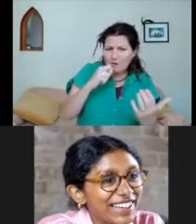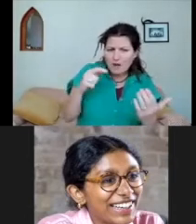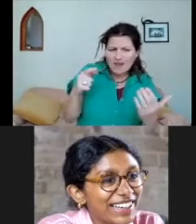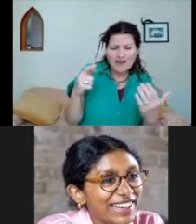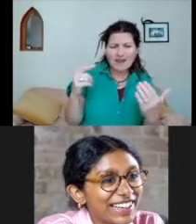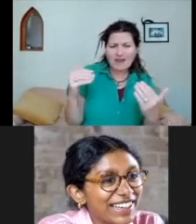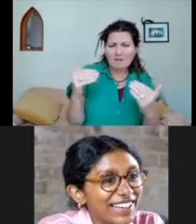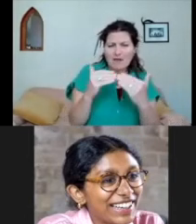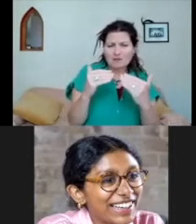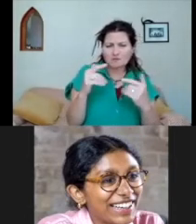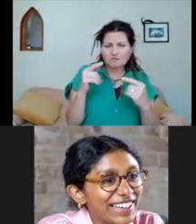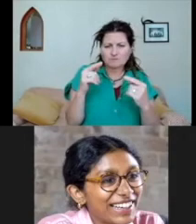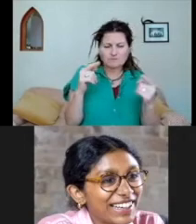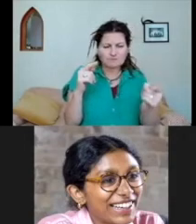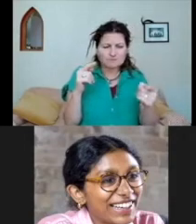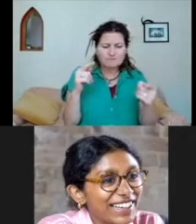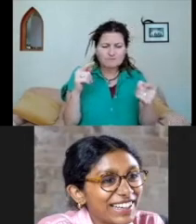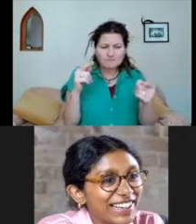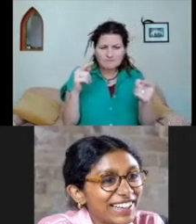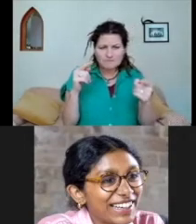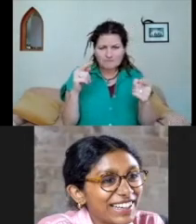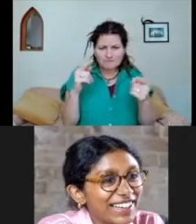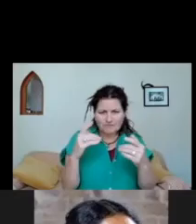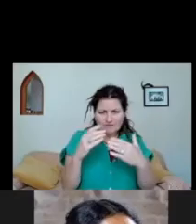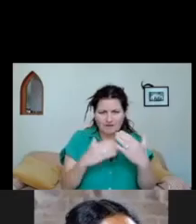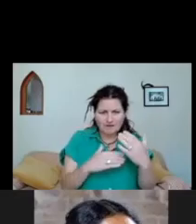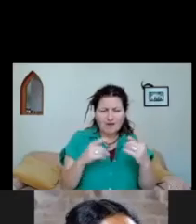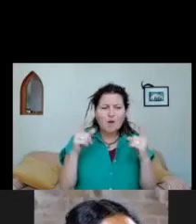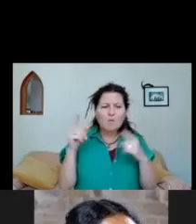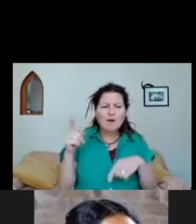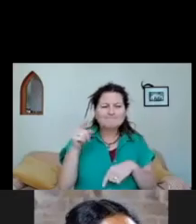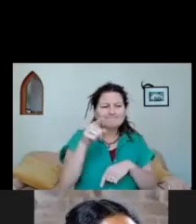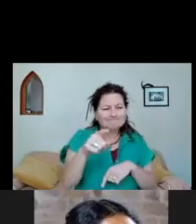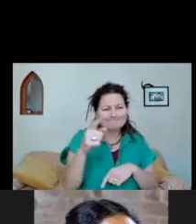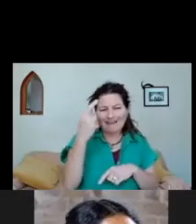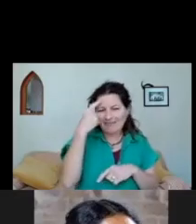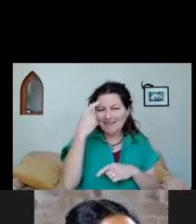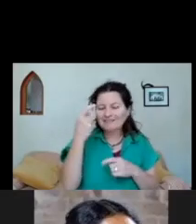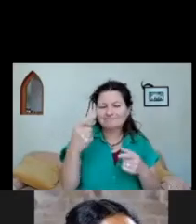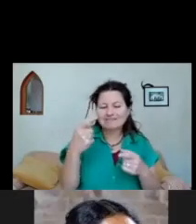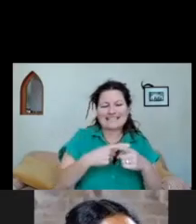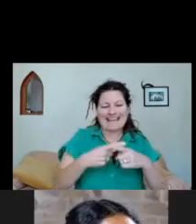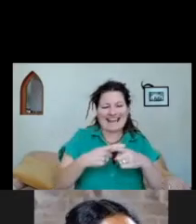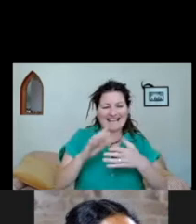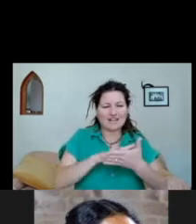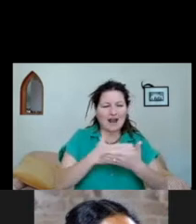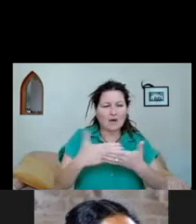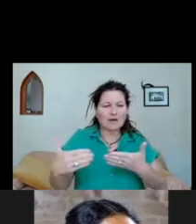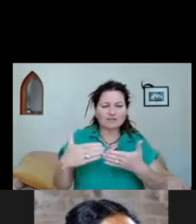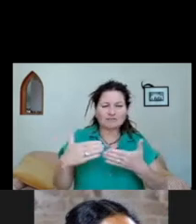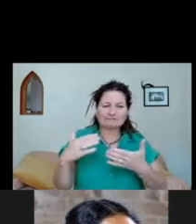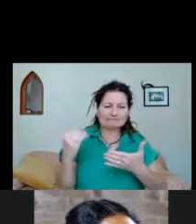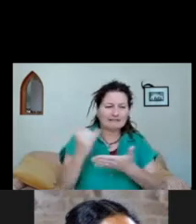you've hit there the inconsistency of the English language. So what was meant by that was that we didn't